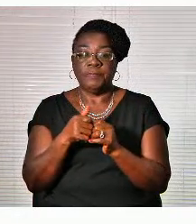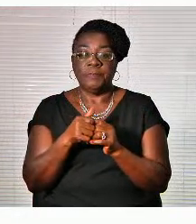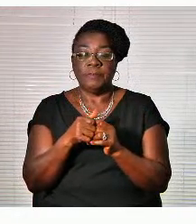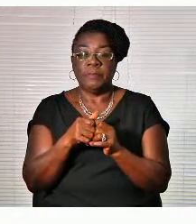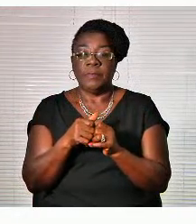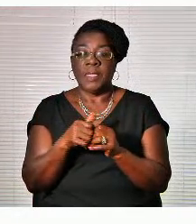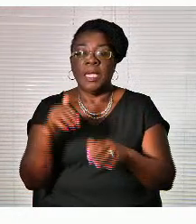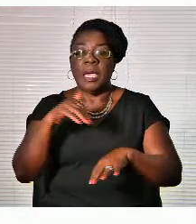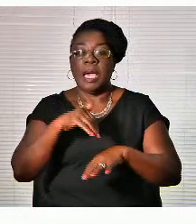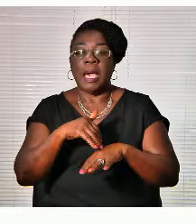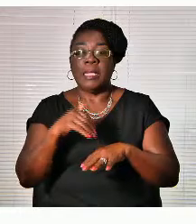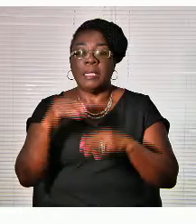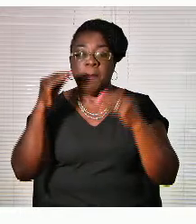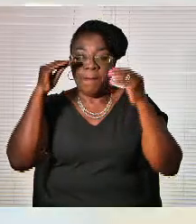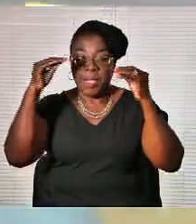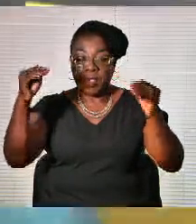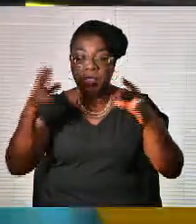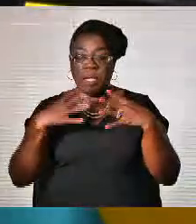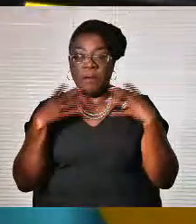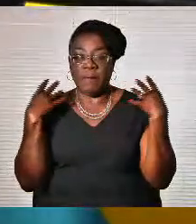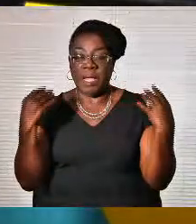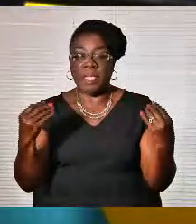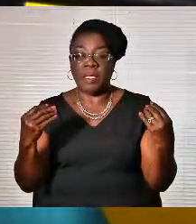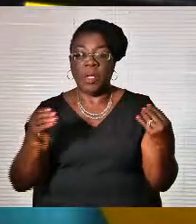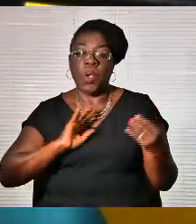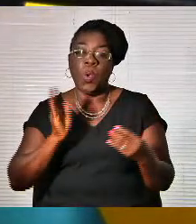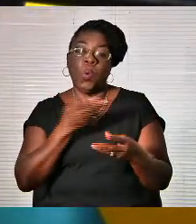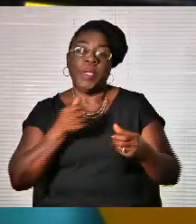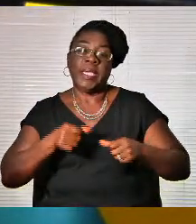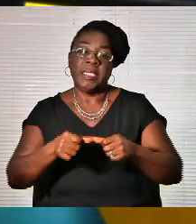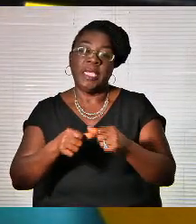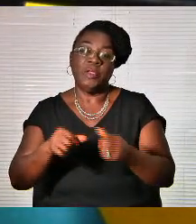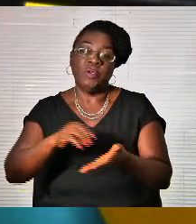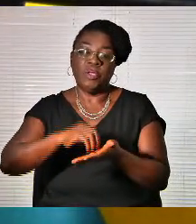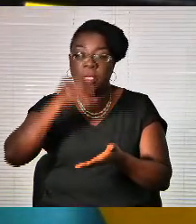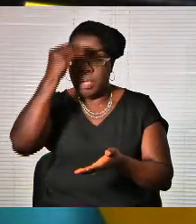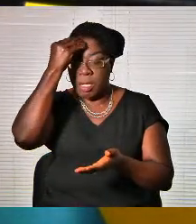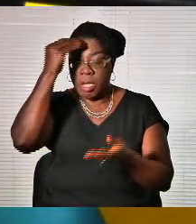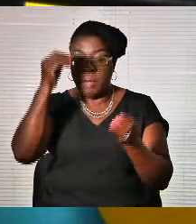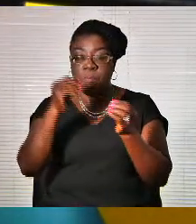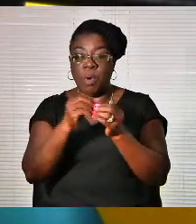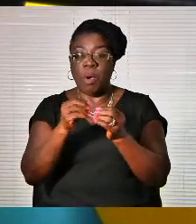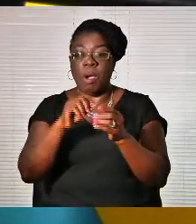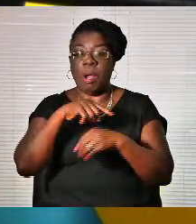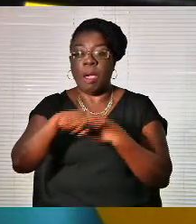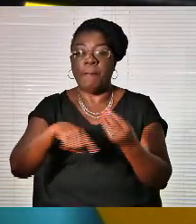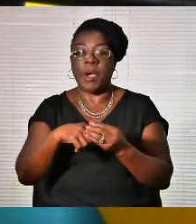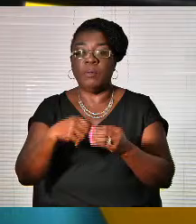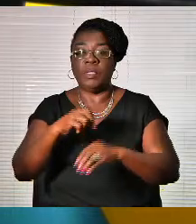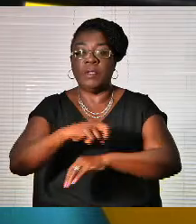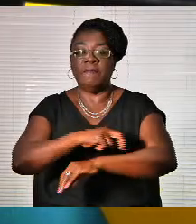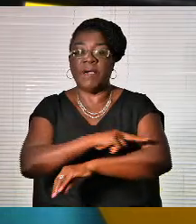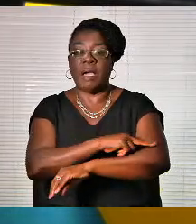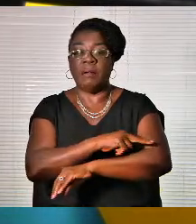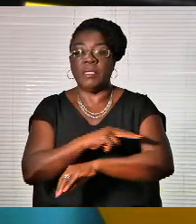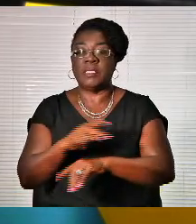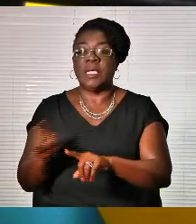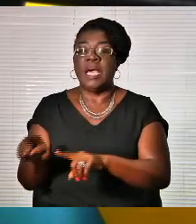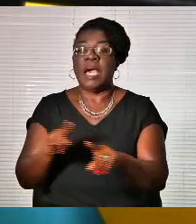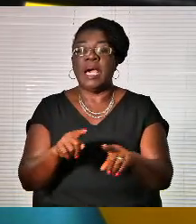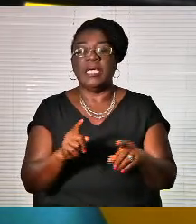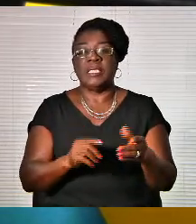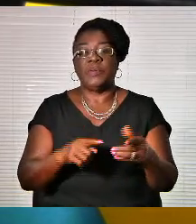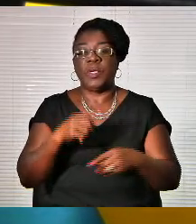At the Ministry of Health, we continue to learn more about COVID-19 as we traverse the waters of this